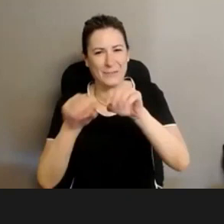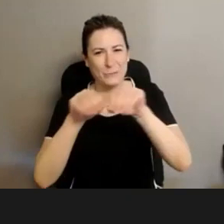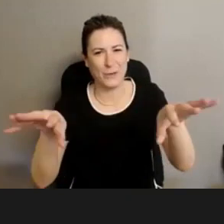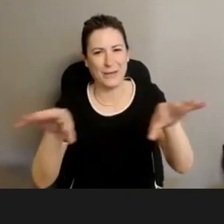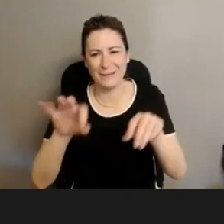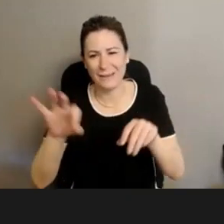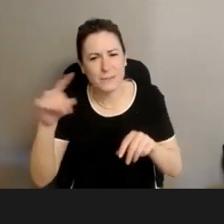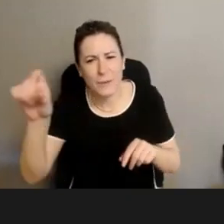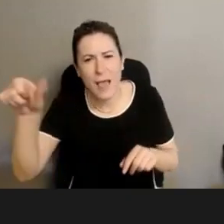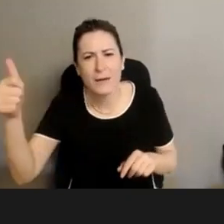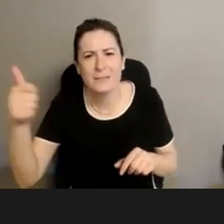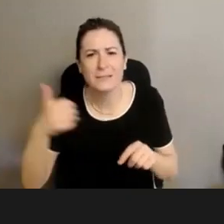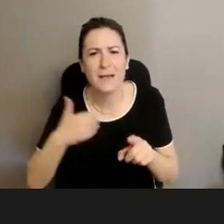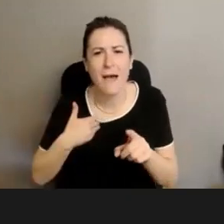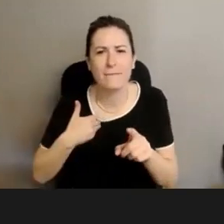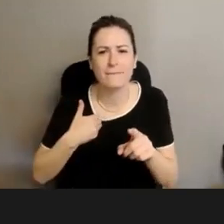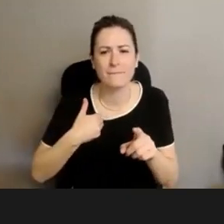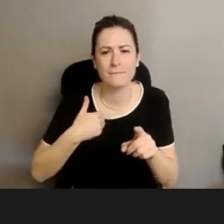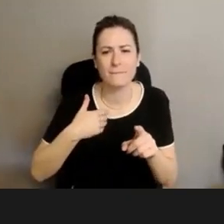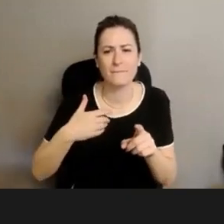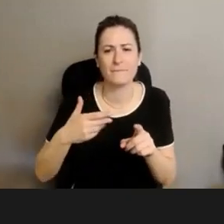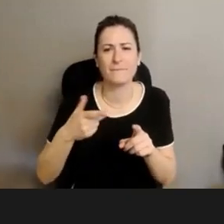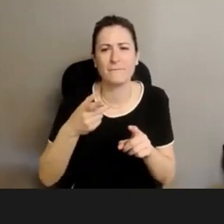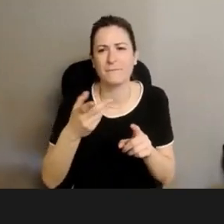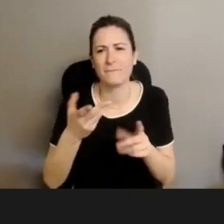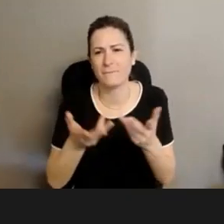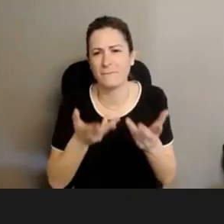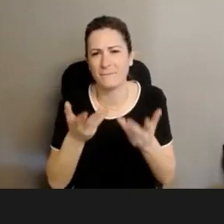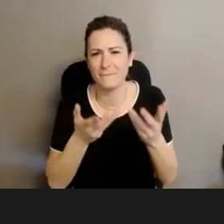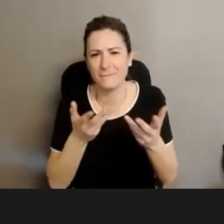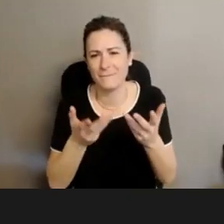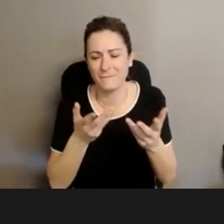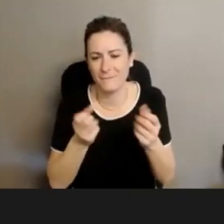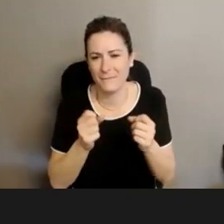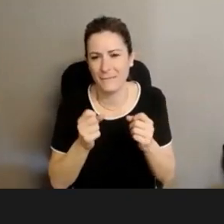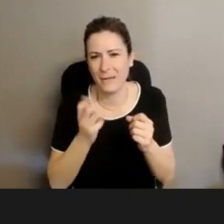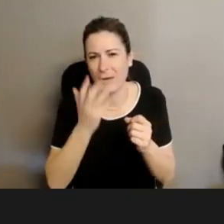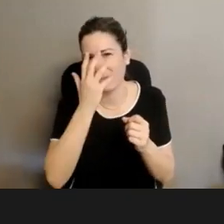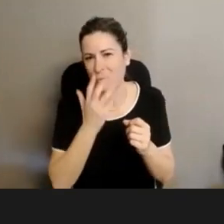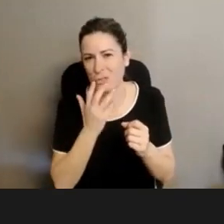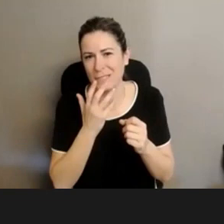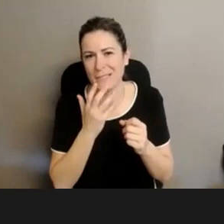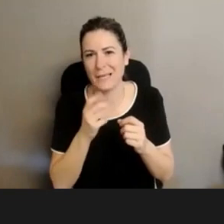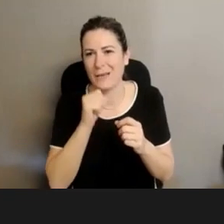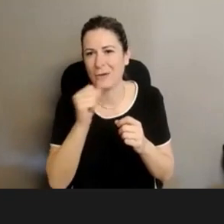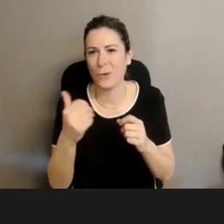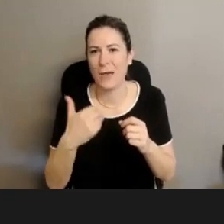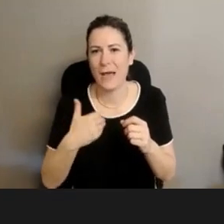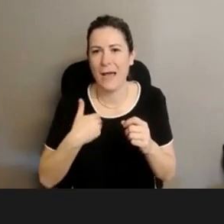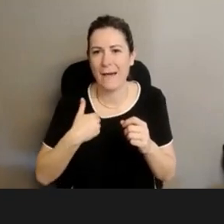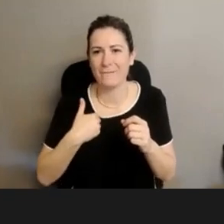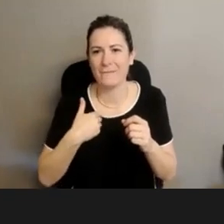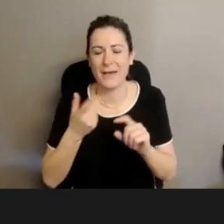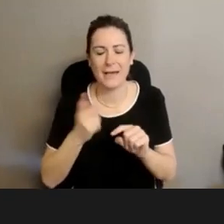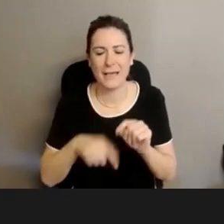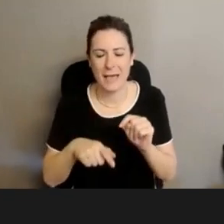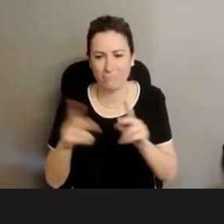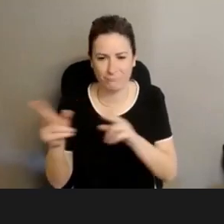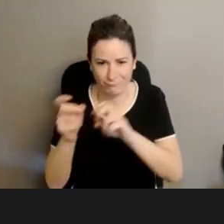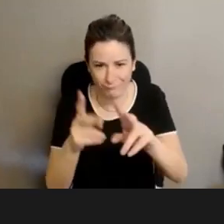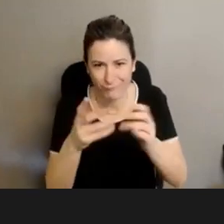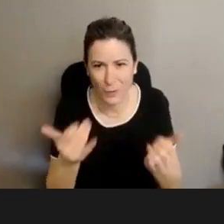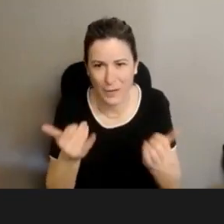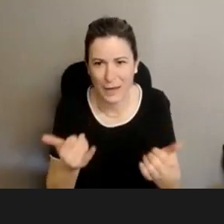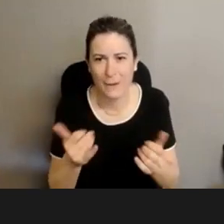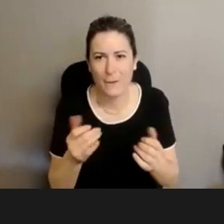able to put it in the chat box, I'm afraid. My disability doesn't allow me to be that nimble. But if somebody wants